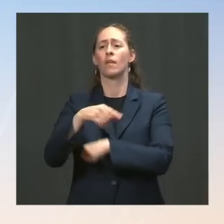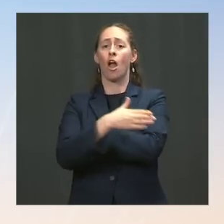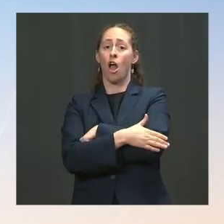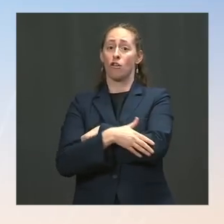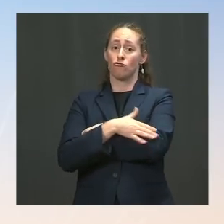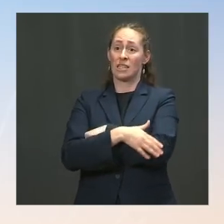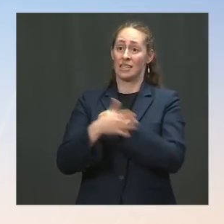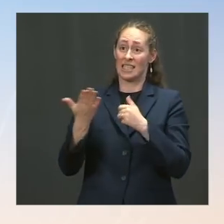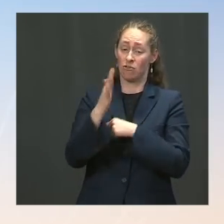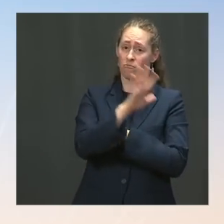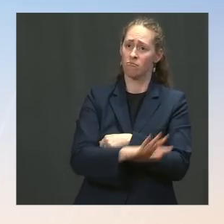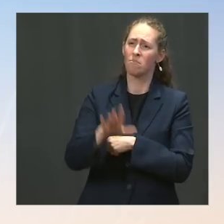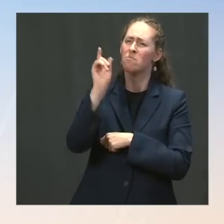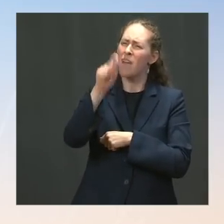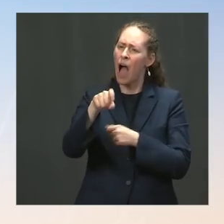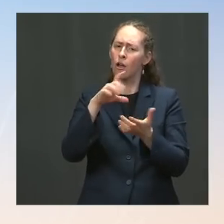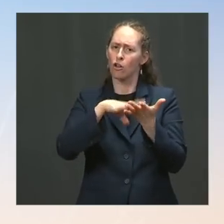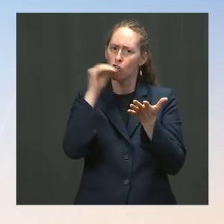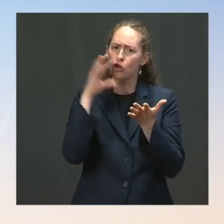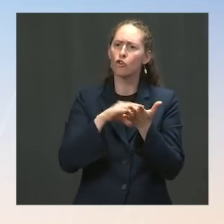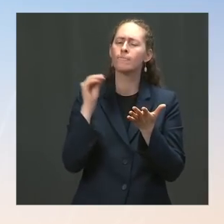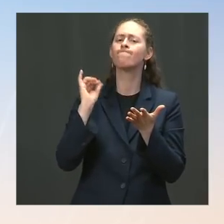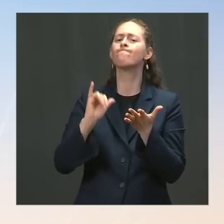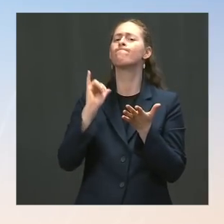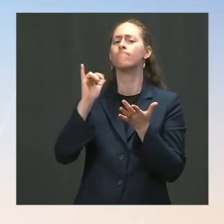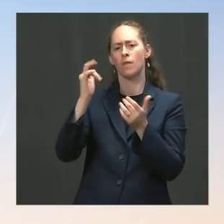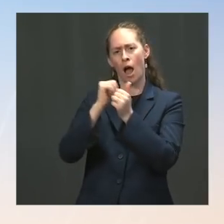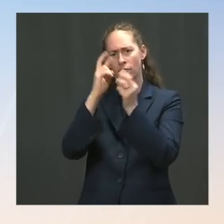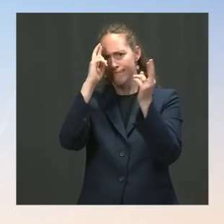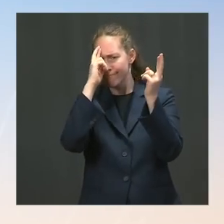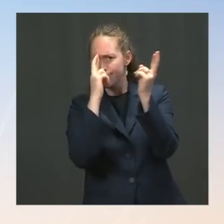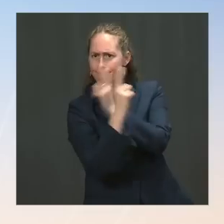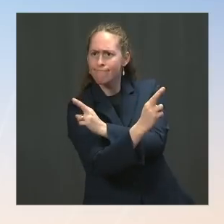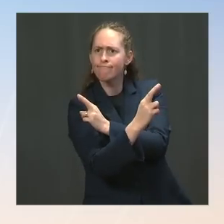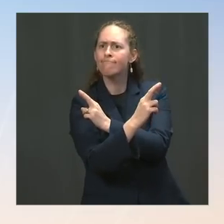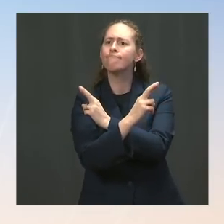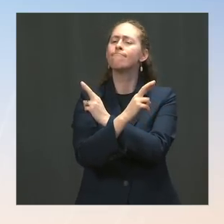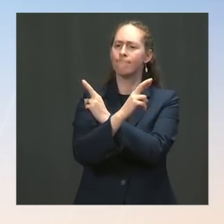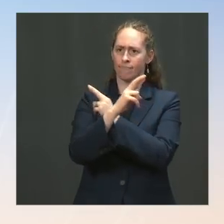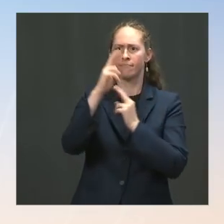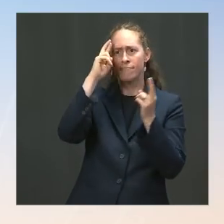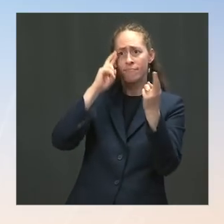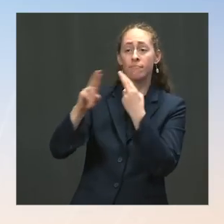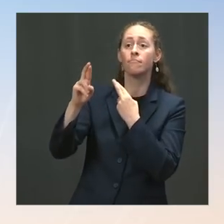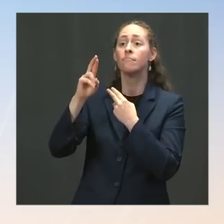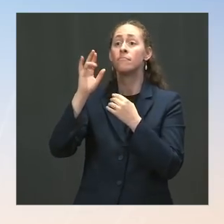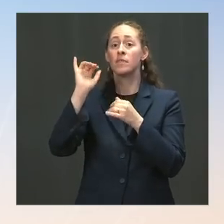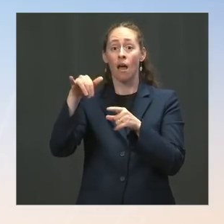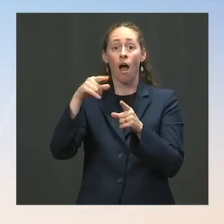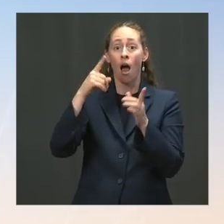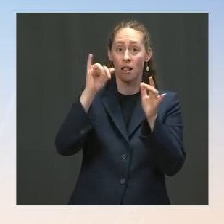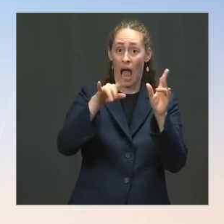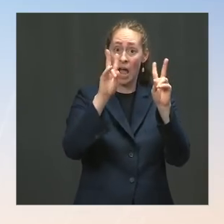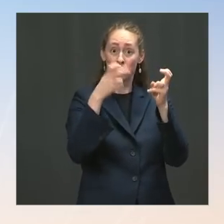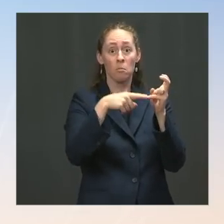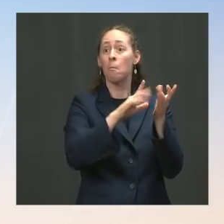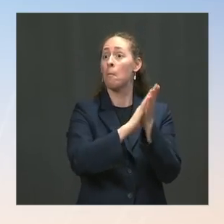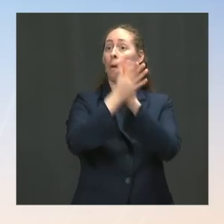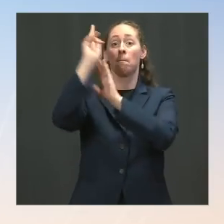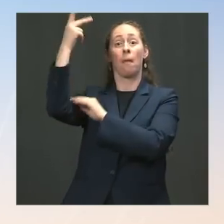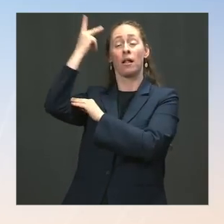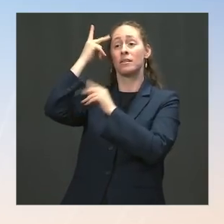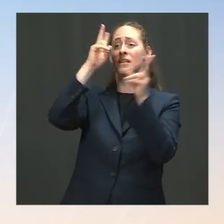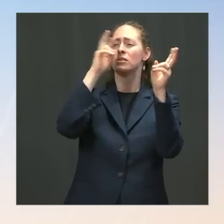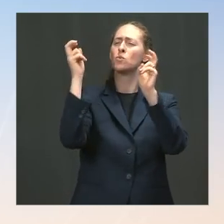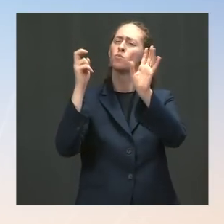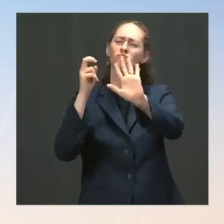others. That's another example of something that's become politicized, and I have confidence in my educators, and I have confidence in their ability to teach students